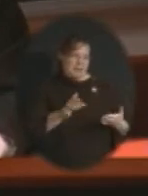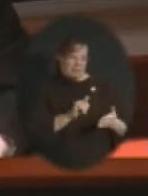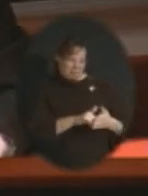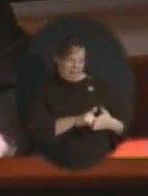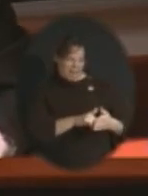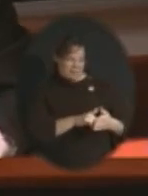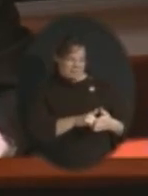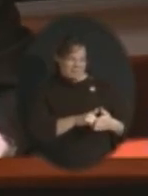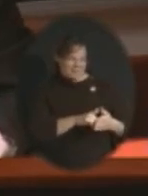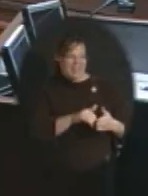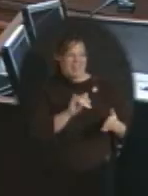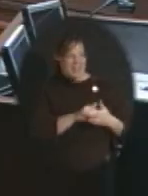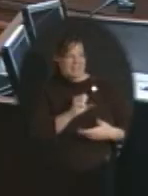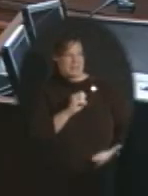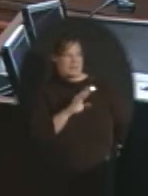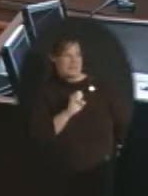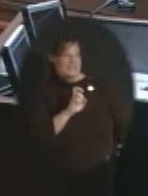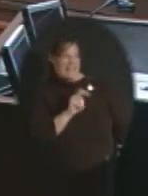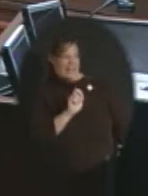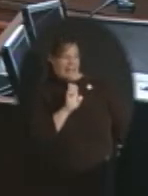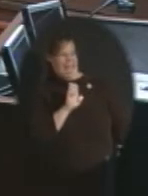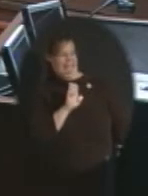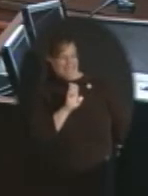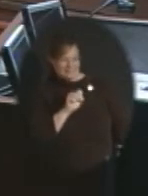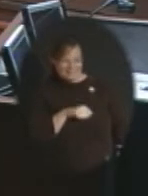That's obscene. So.